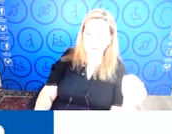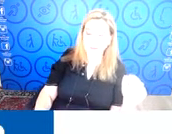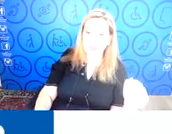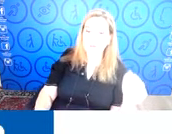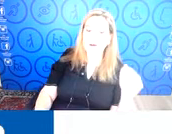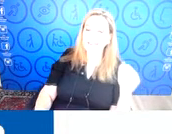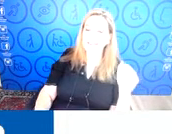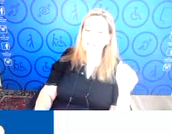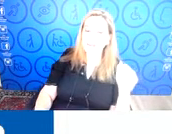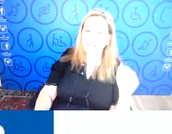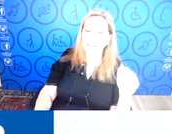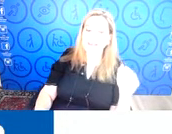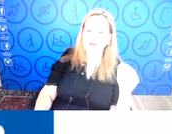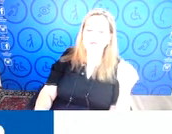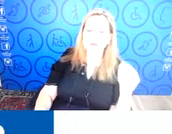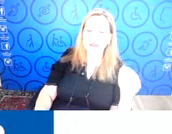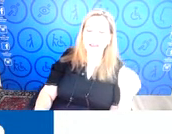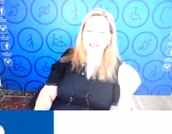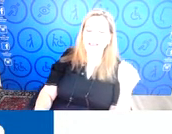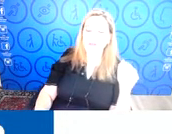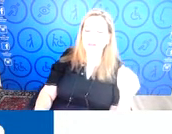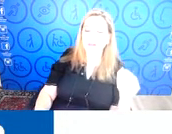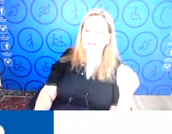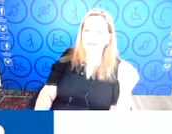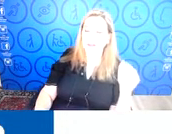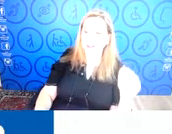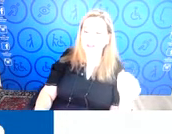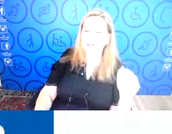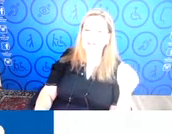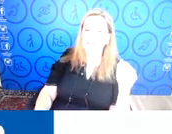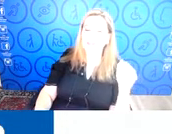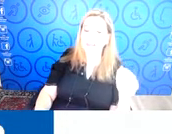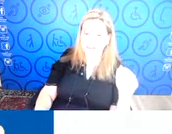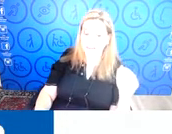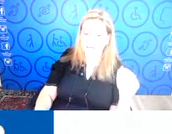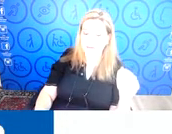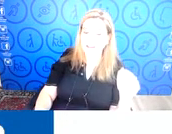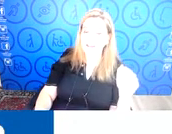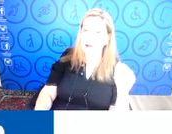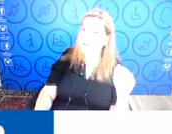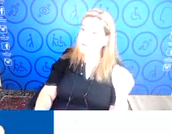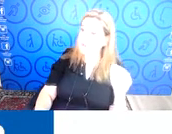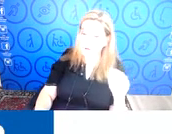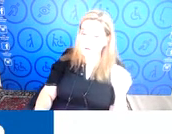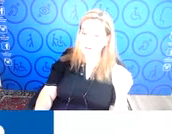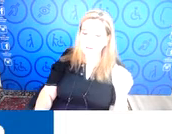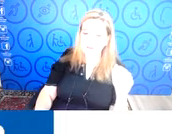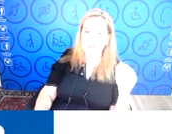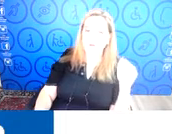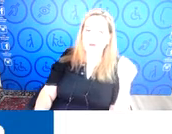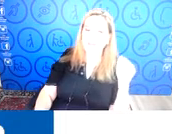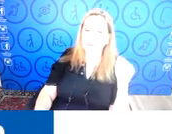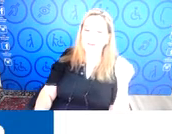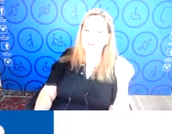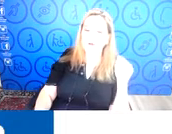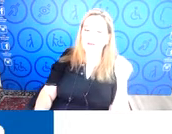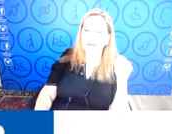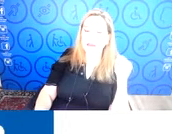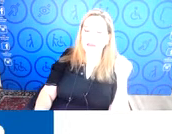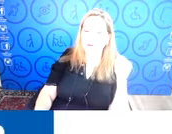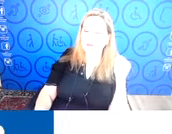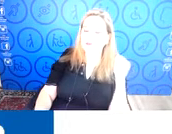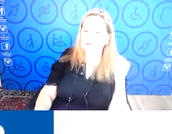Israel, participating in a great accessibility technological speed dating event sponsored by Google, where they